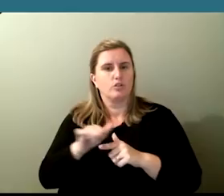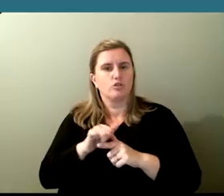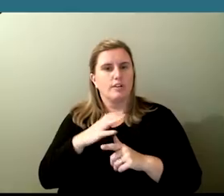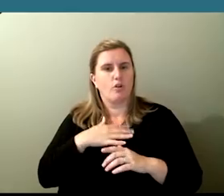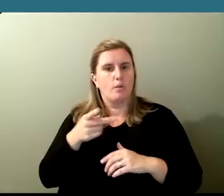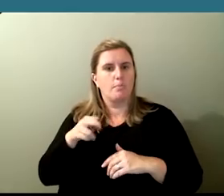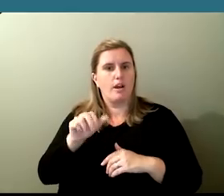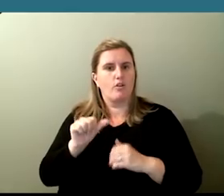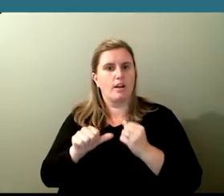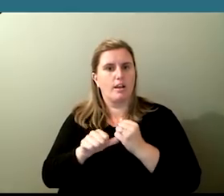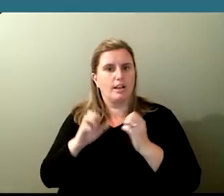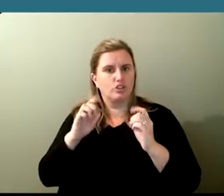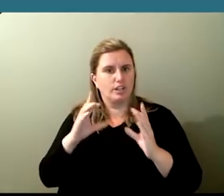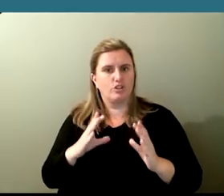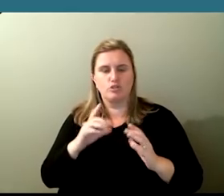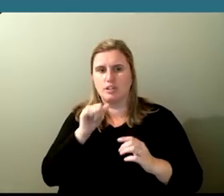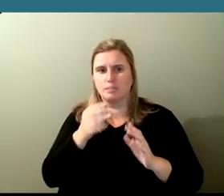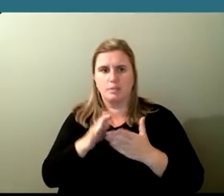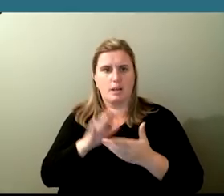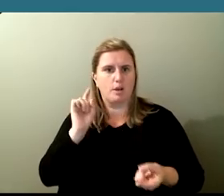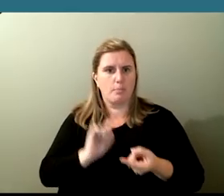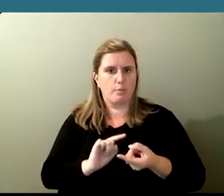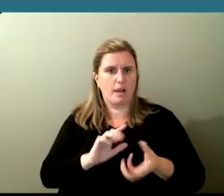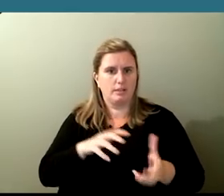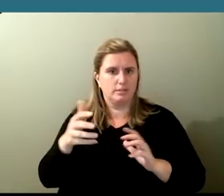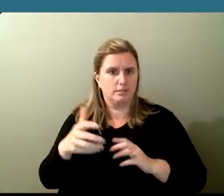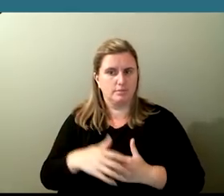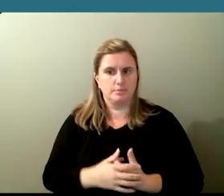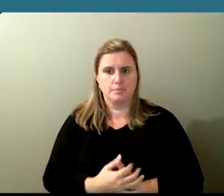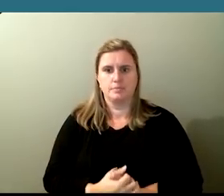paraeducators in classrooms does not get compromised.